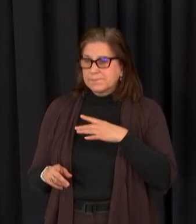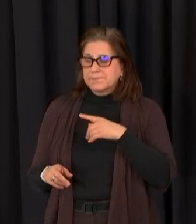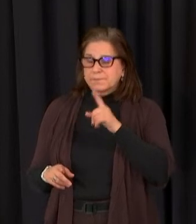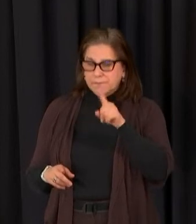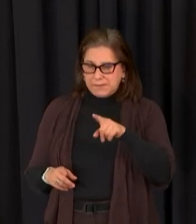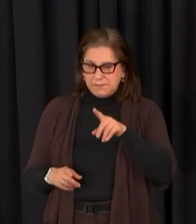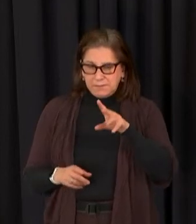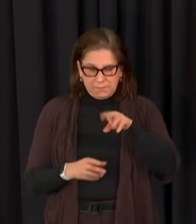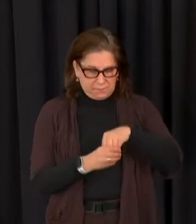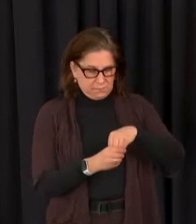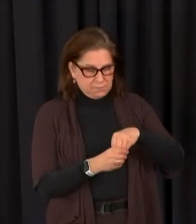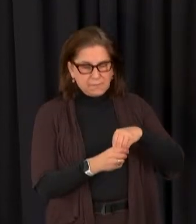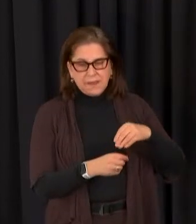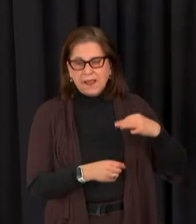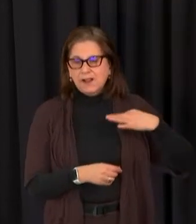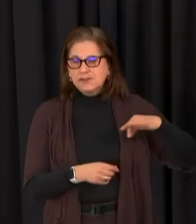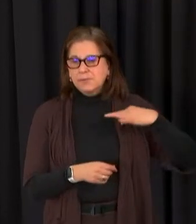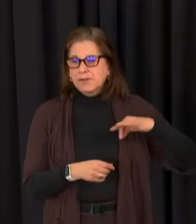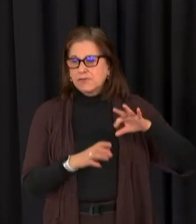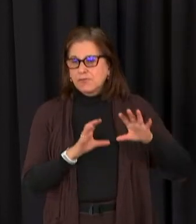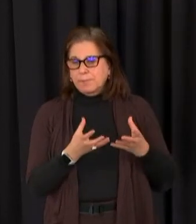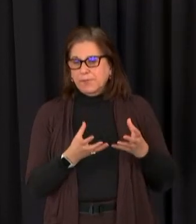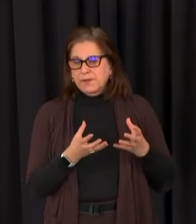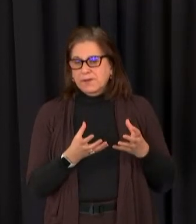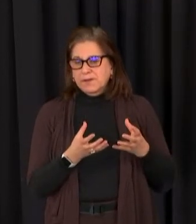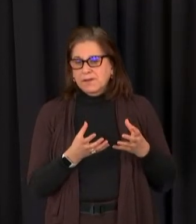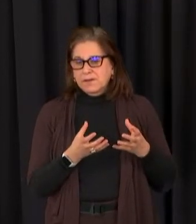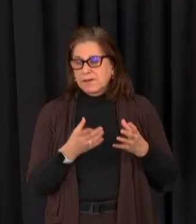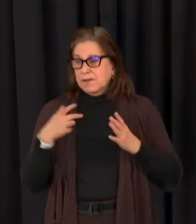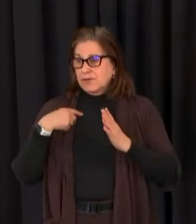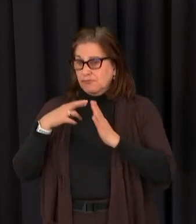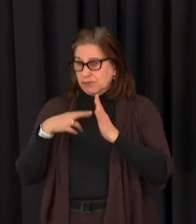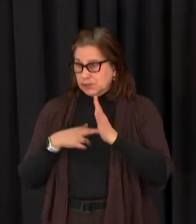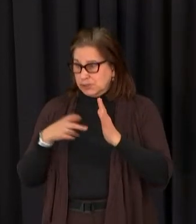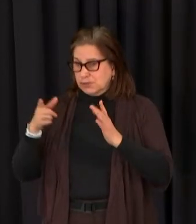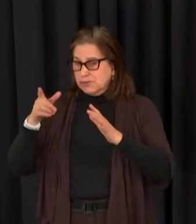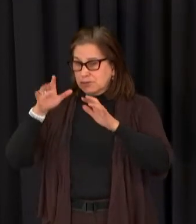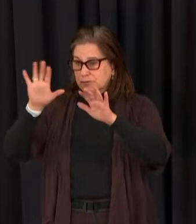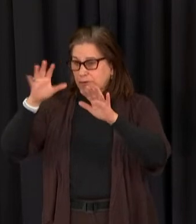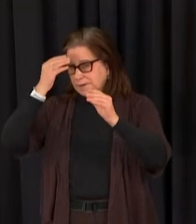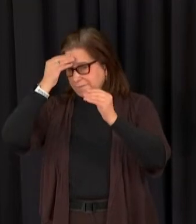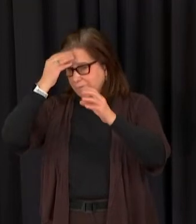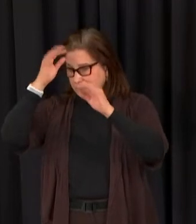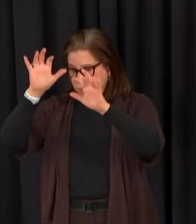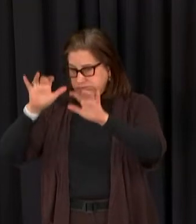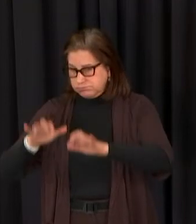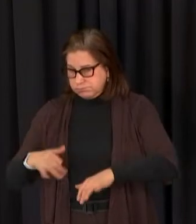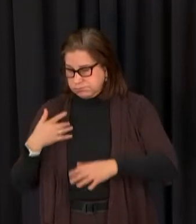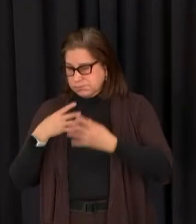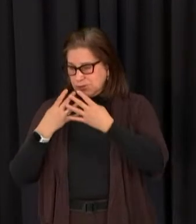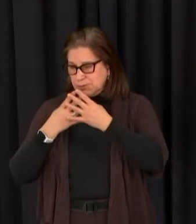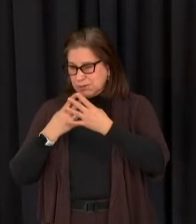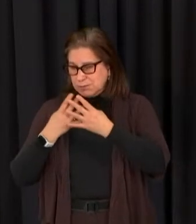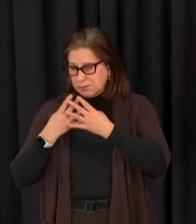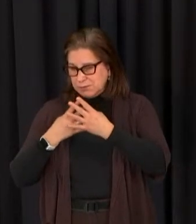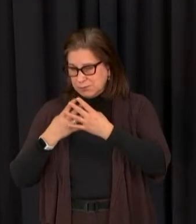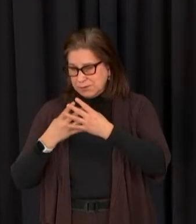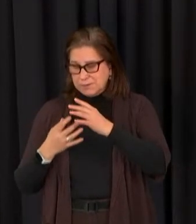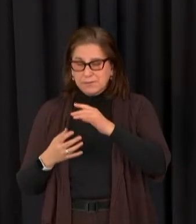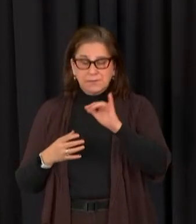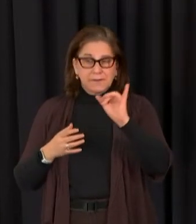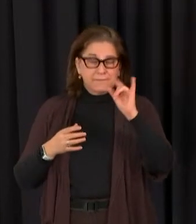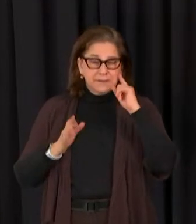eligibility criteria, then we want you to get registered, and that includes all teachers and staff